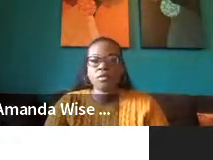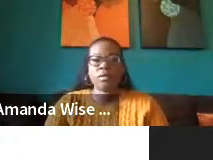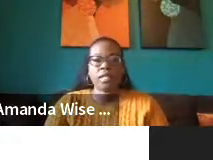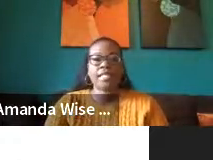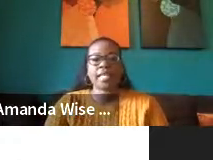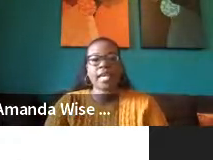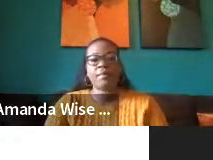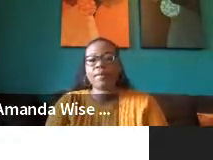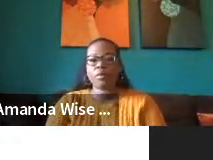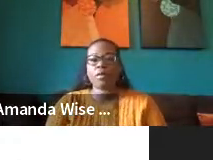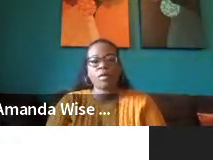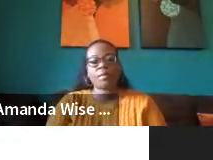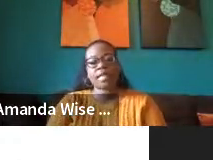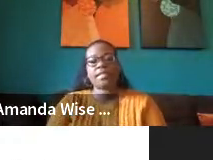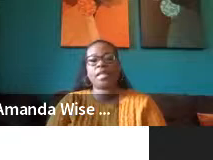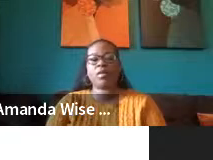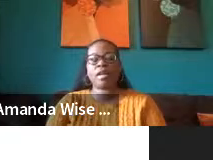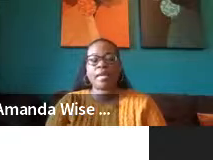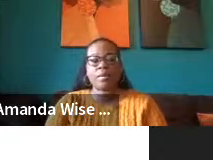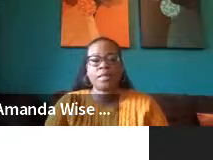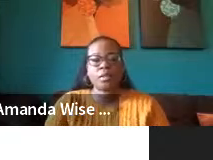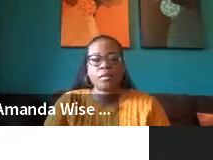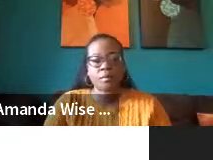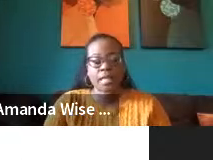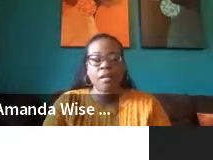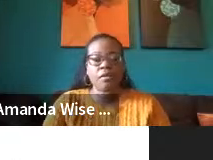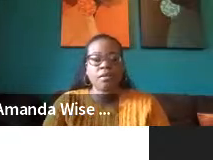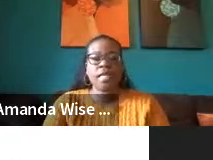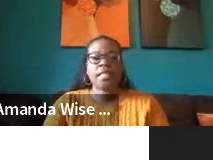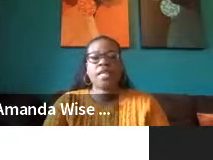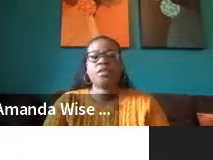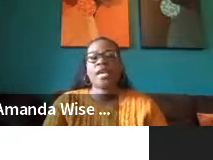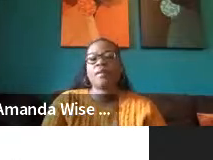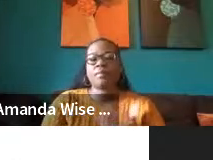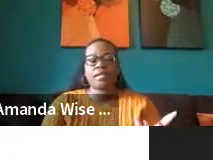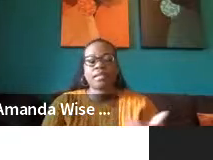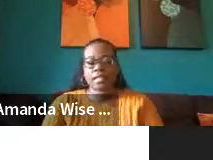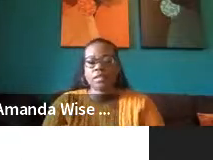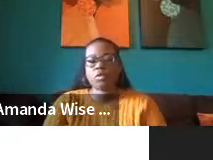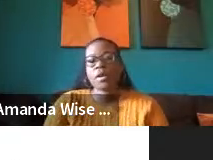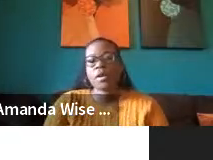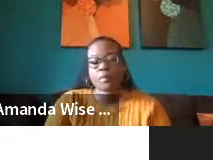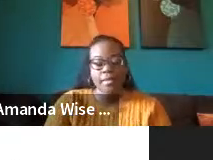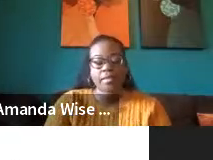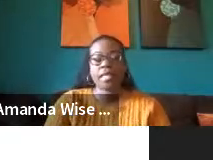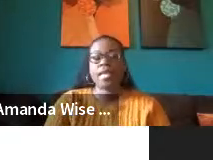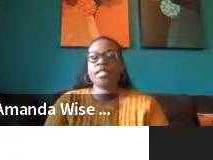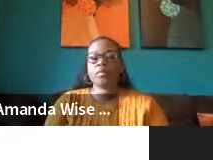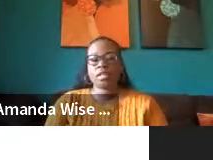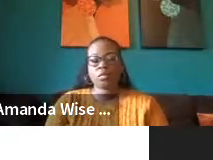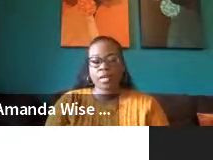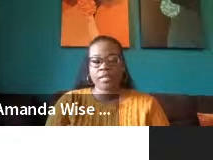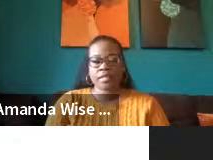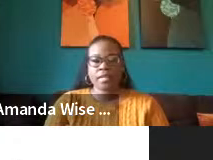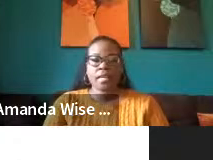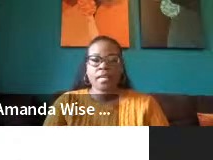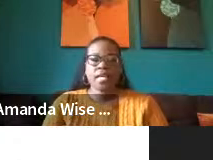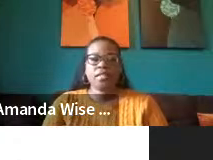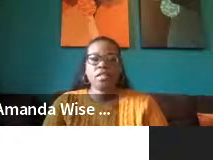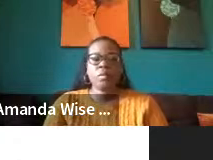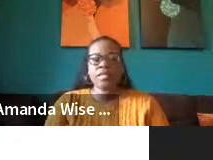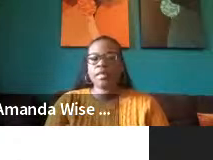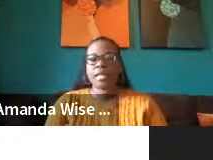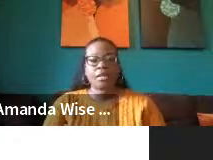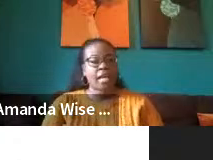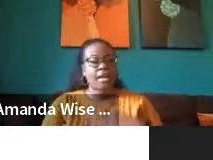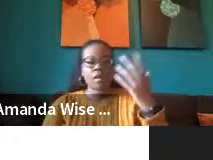geniuses who realize, hey, people want websites, they want to be able to do it themselves. They created places like Squarespace as well as Wix. And